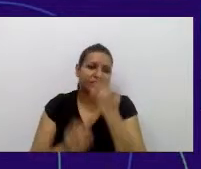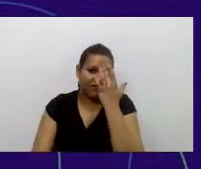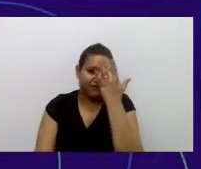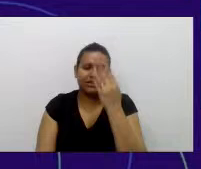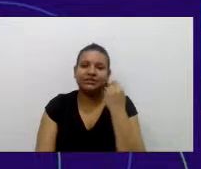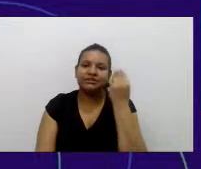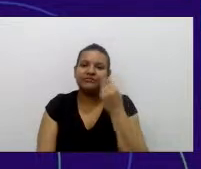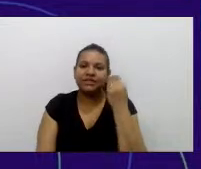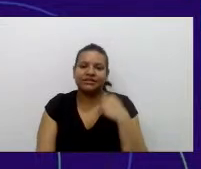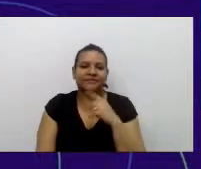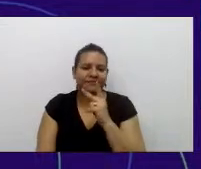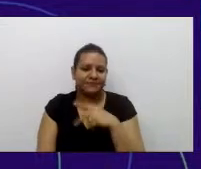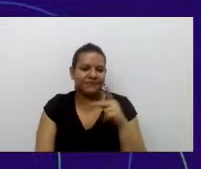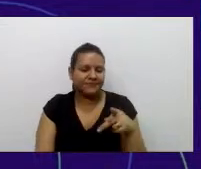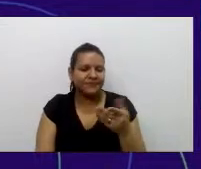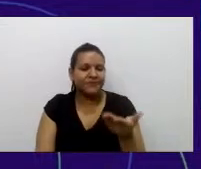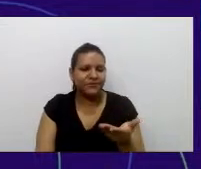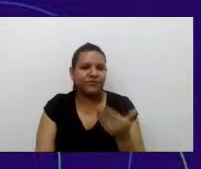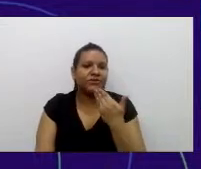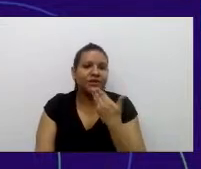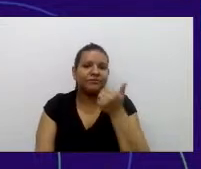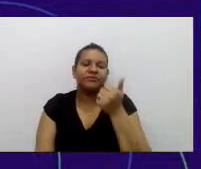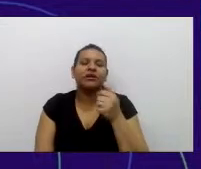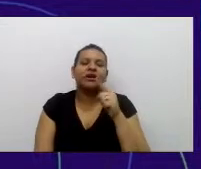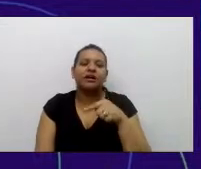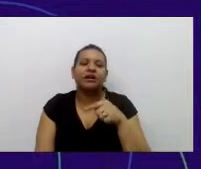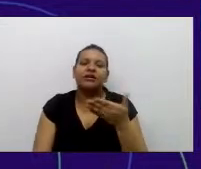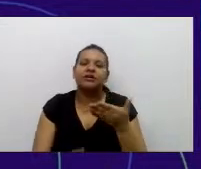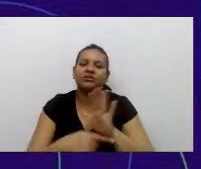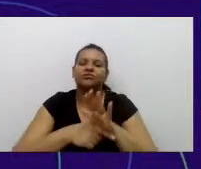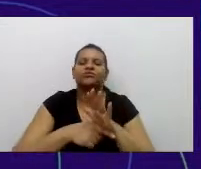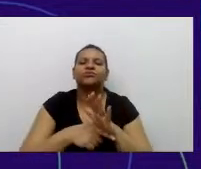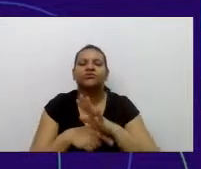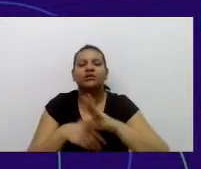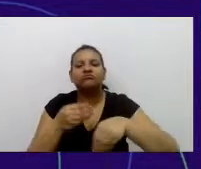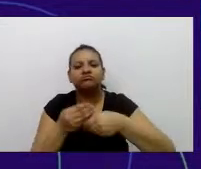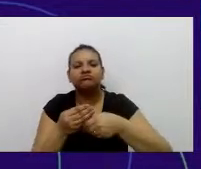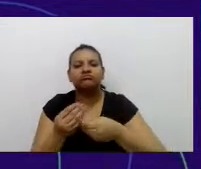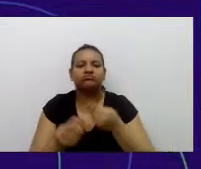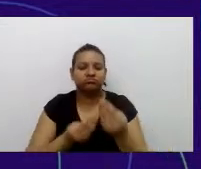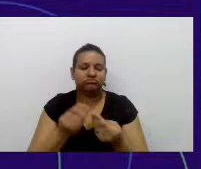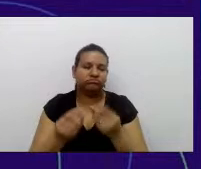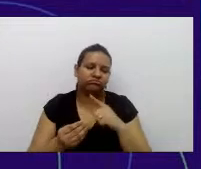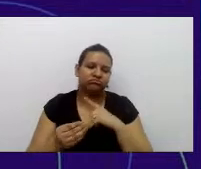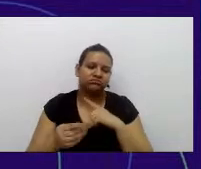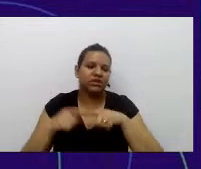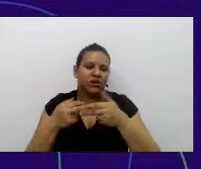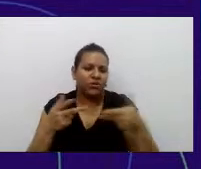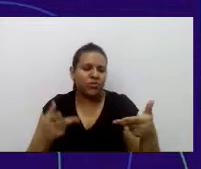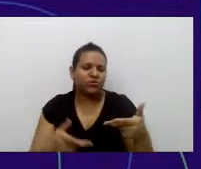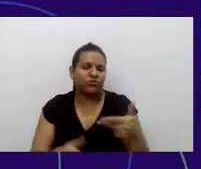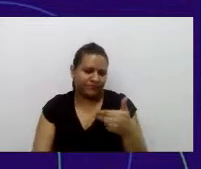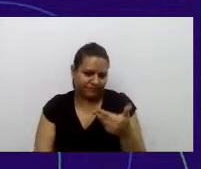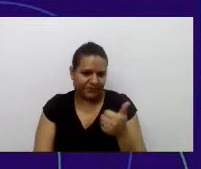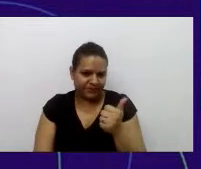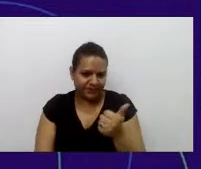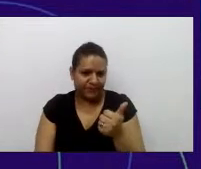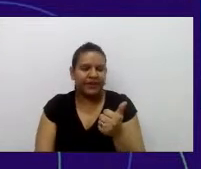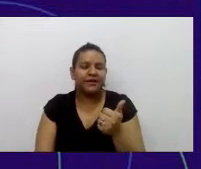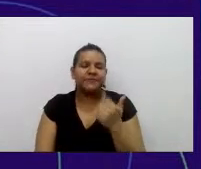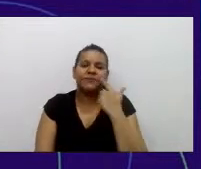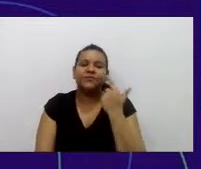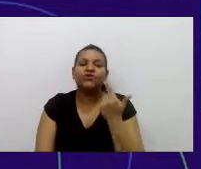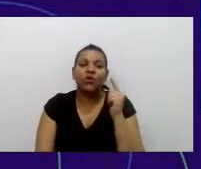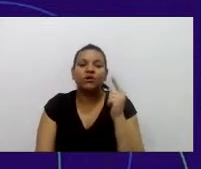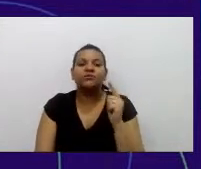sufficient resources, right? Another example is maybe at a different level for university students, and this